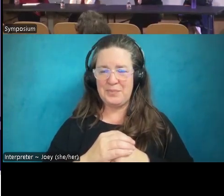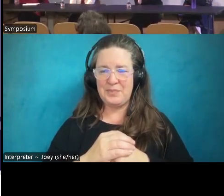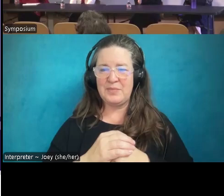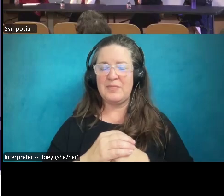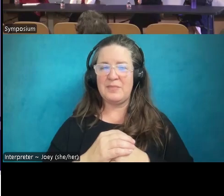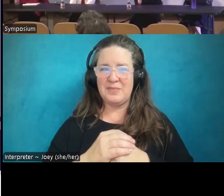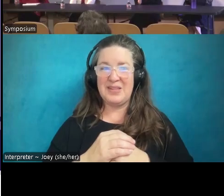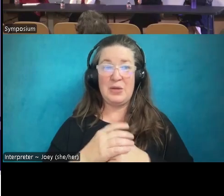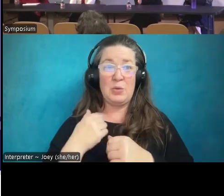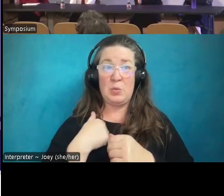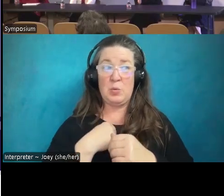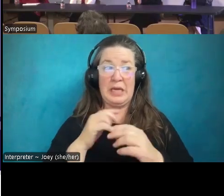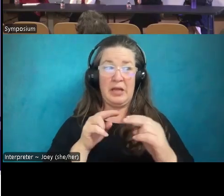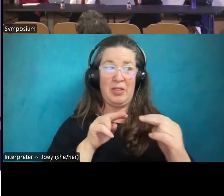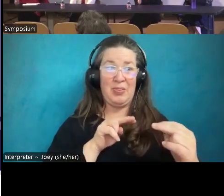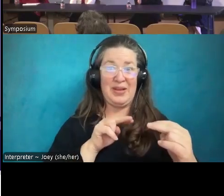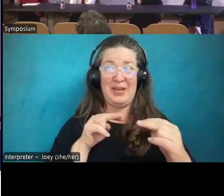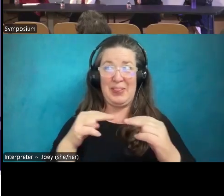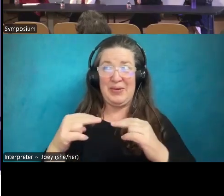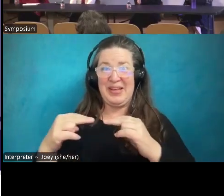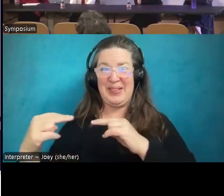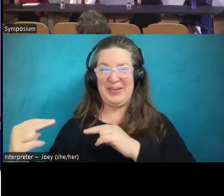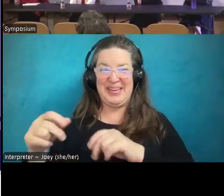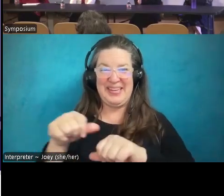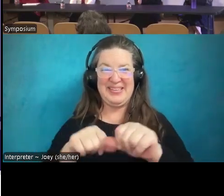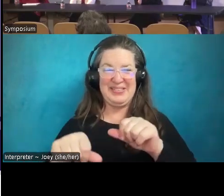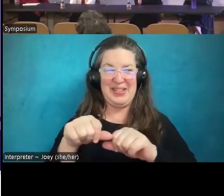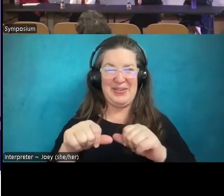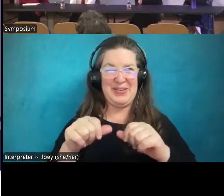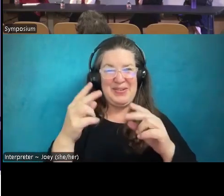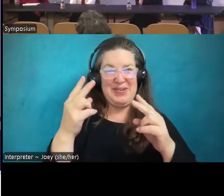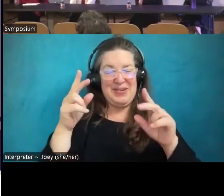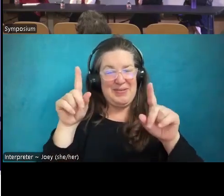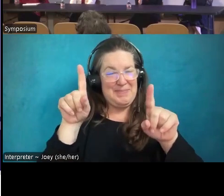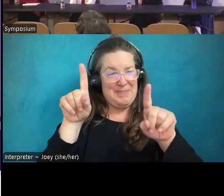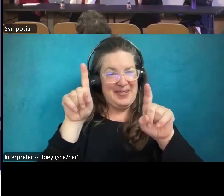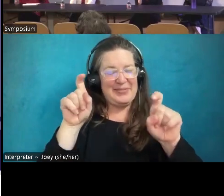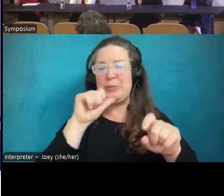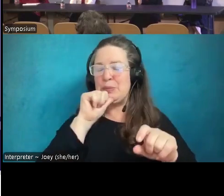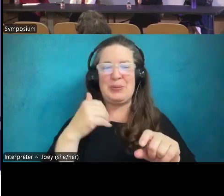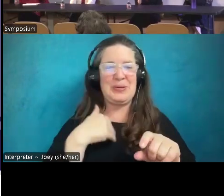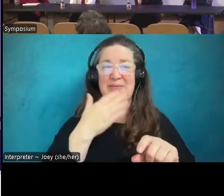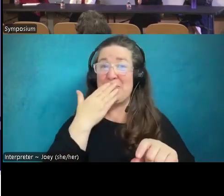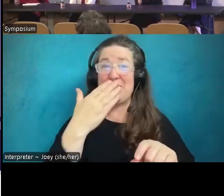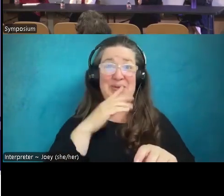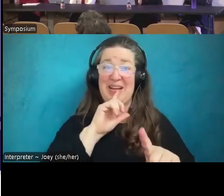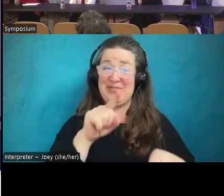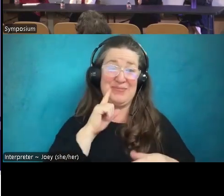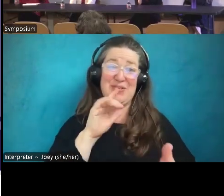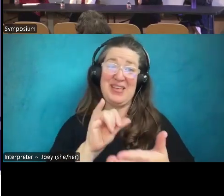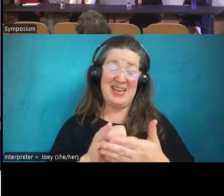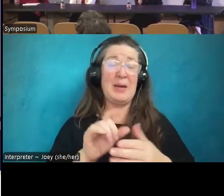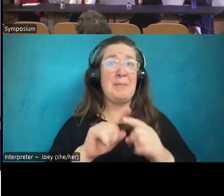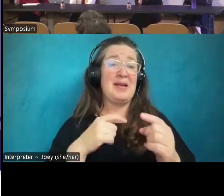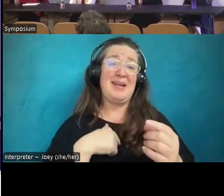We are looking at each other puzzled. So we don't have a good answer for that. But I do want to validate